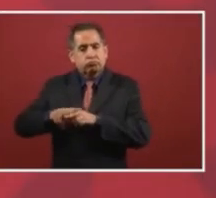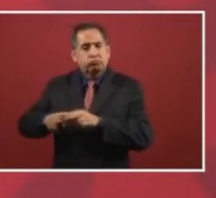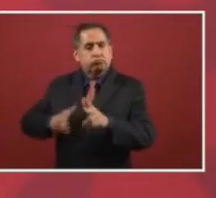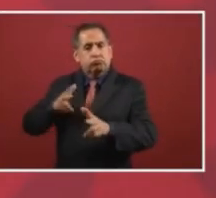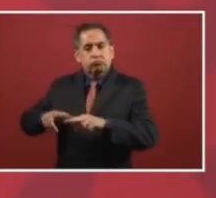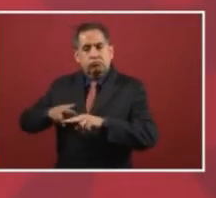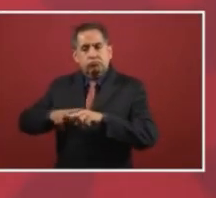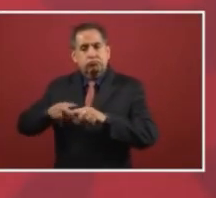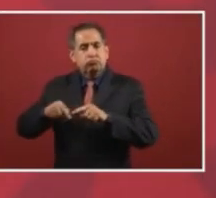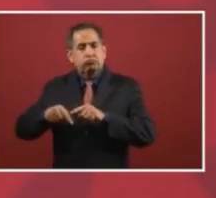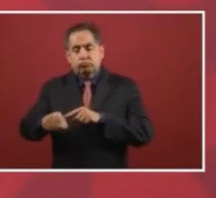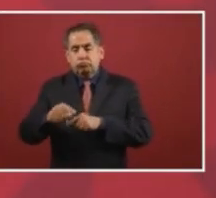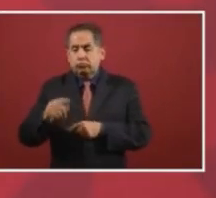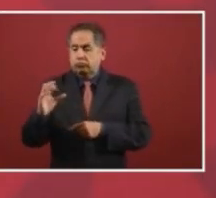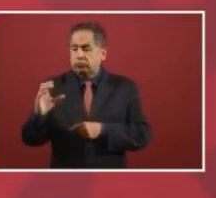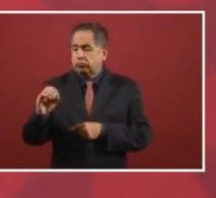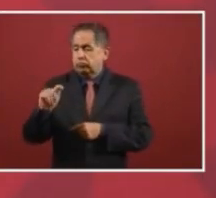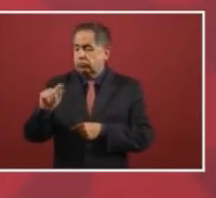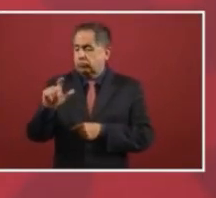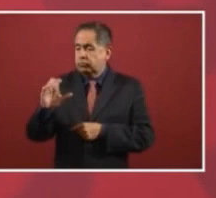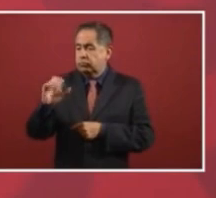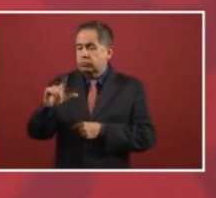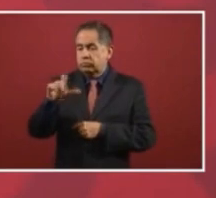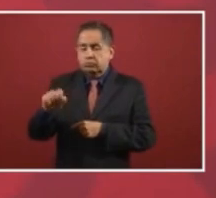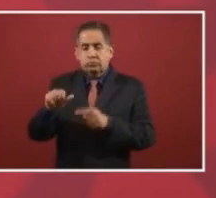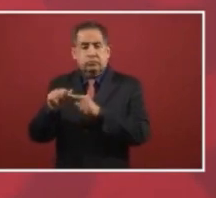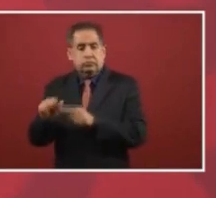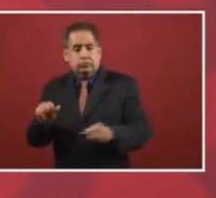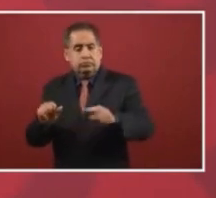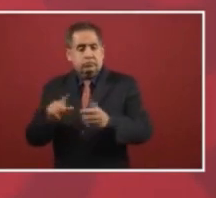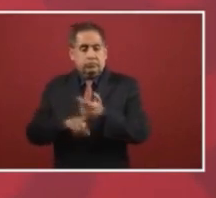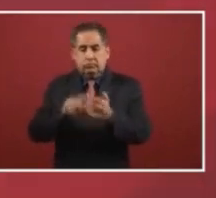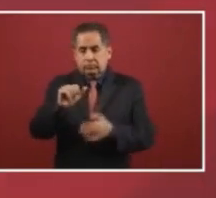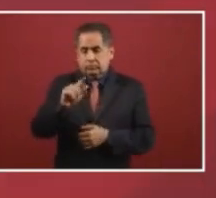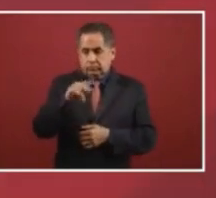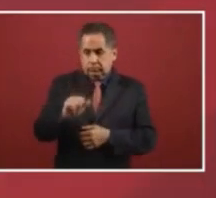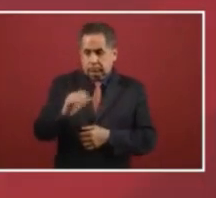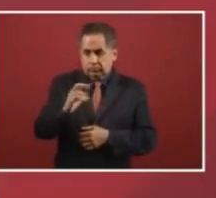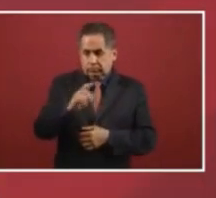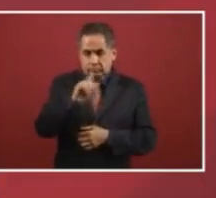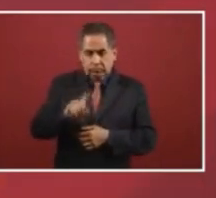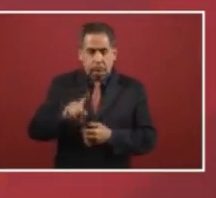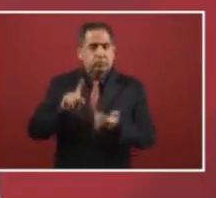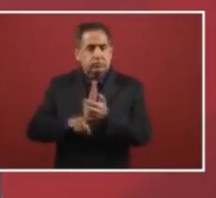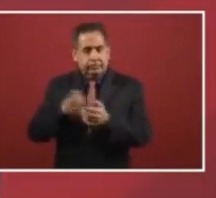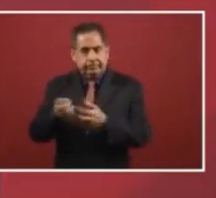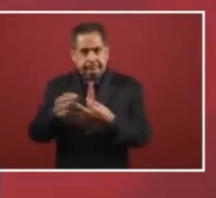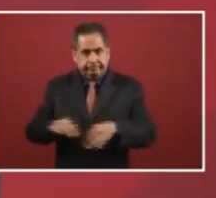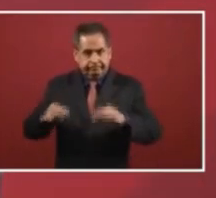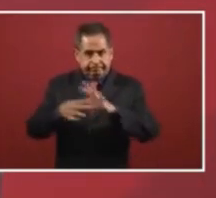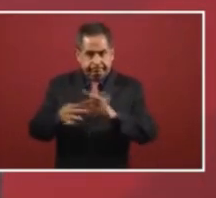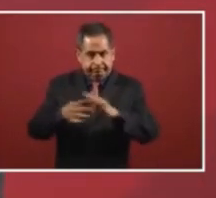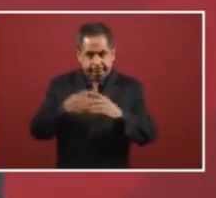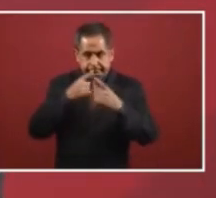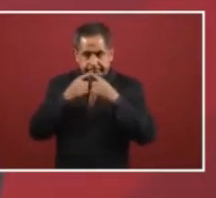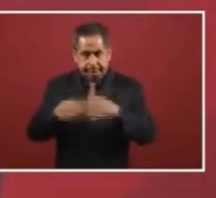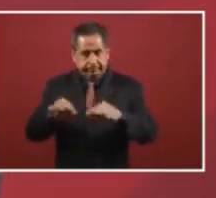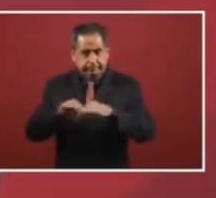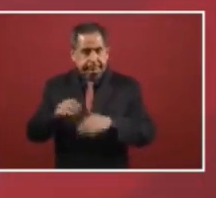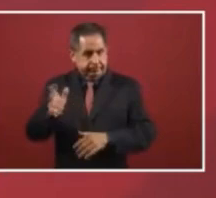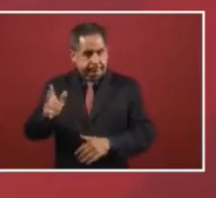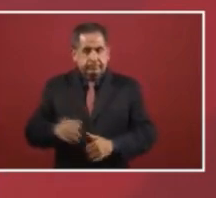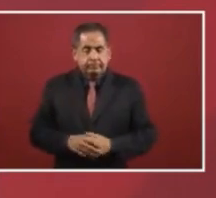of the train from Petzacoalcos to Salina Cruz. And these projects are very